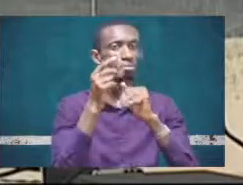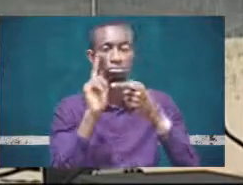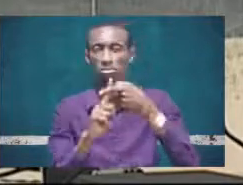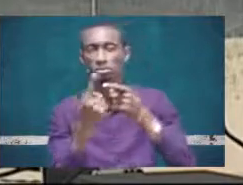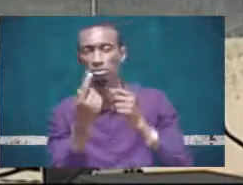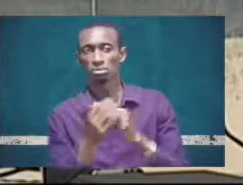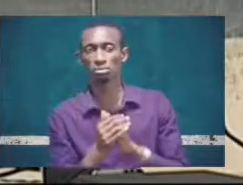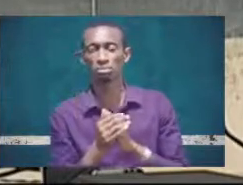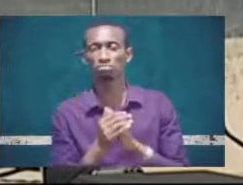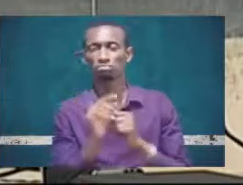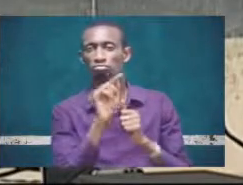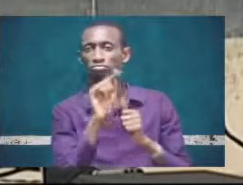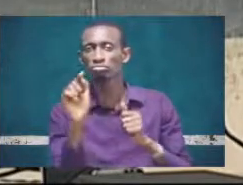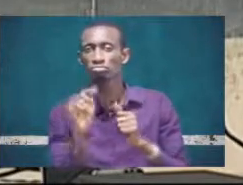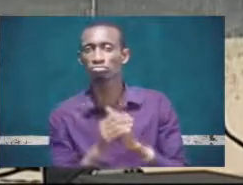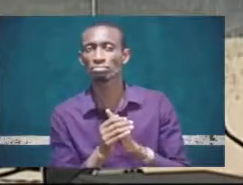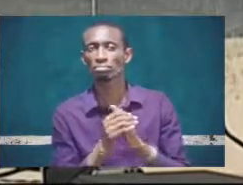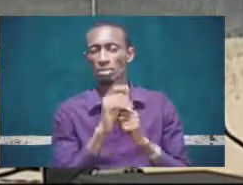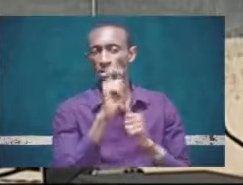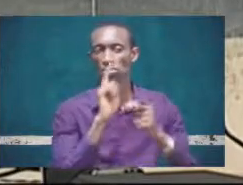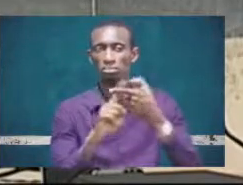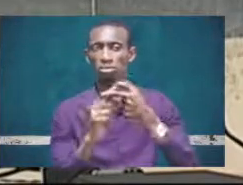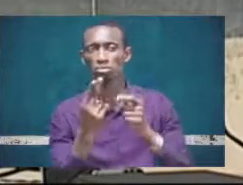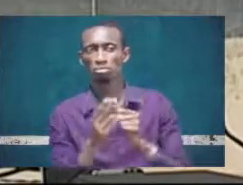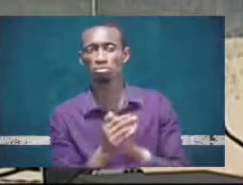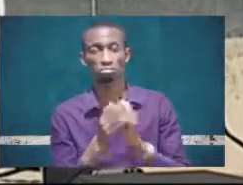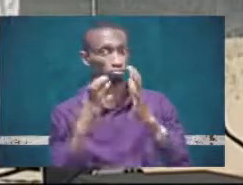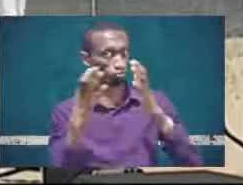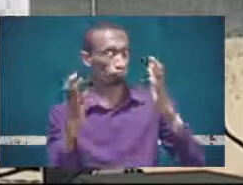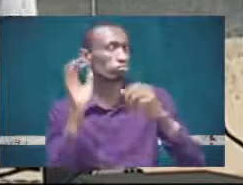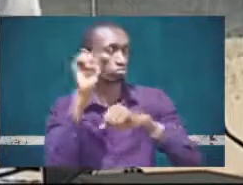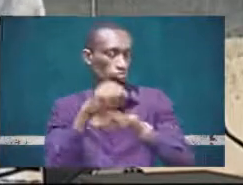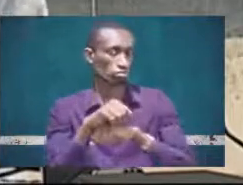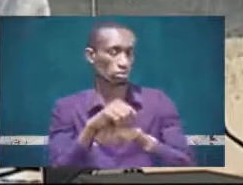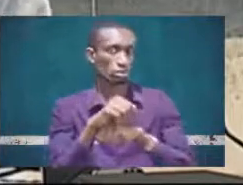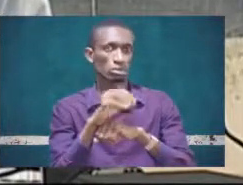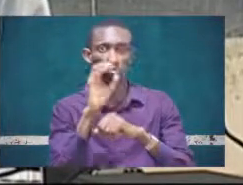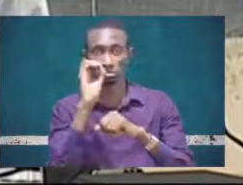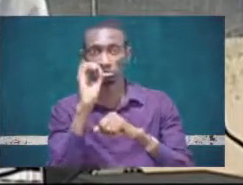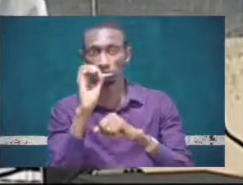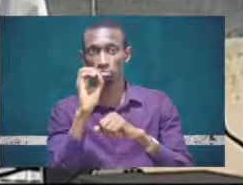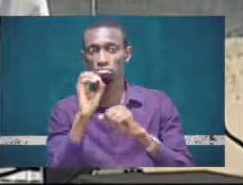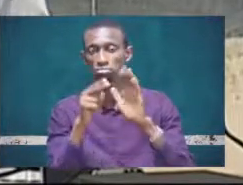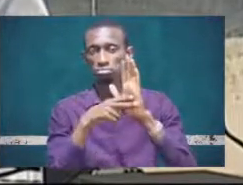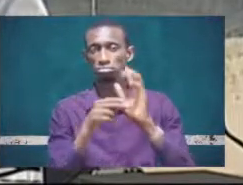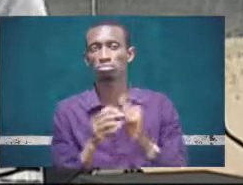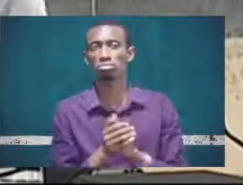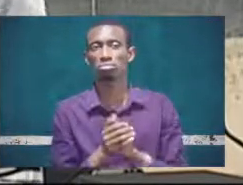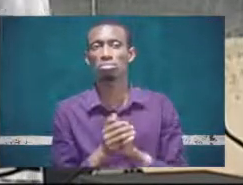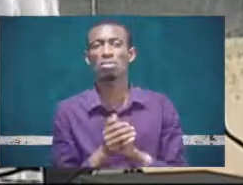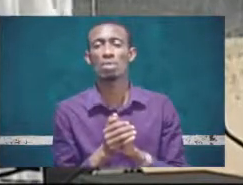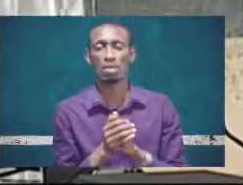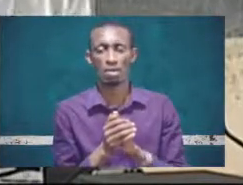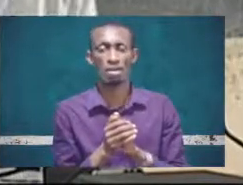1 divided by x plus 2 greater than or equal to 0. The sign diagram is still the